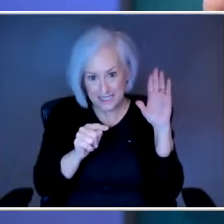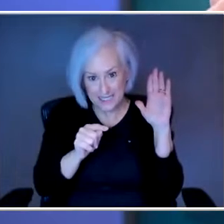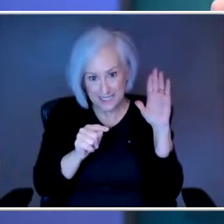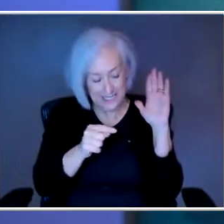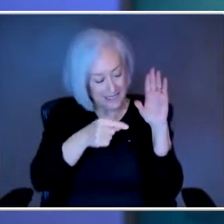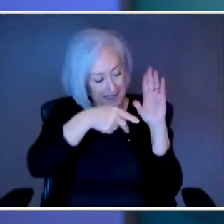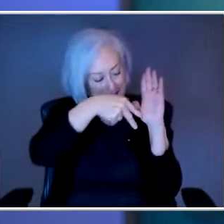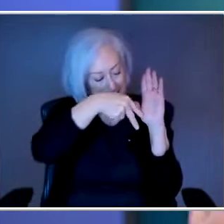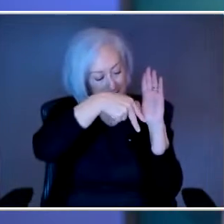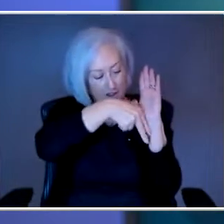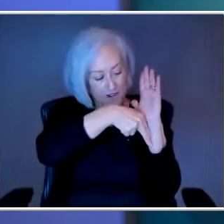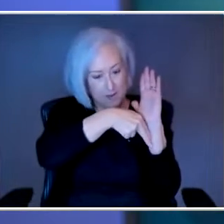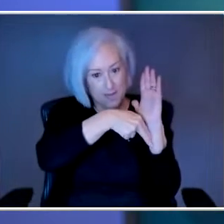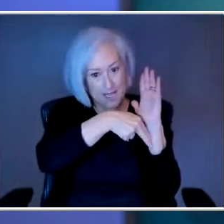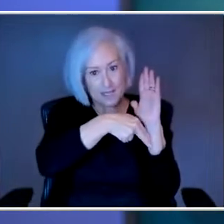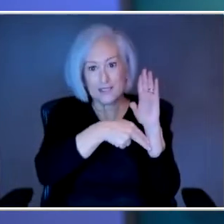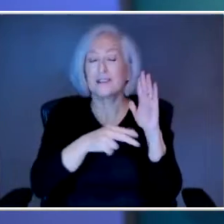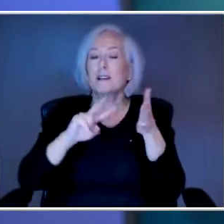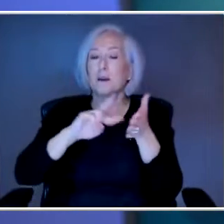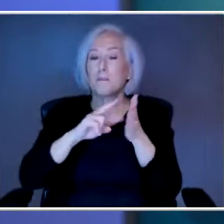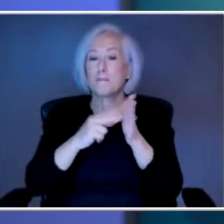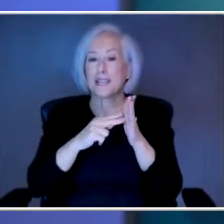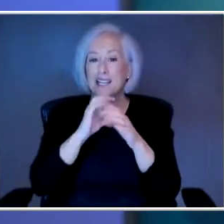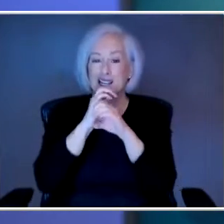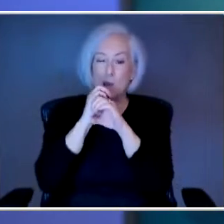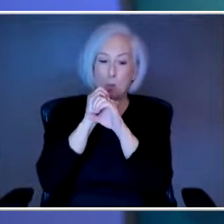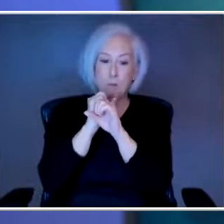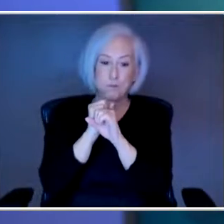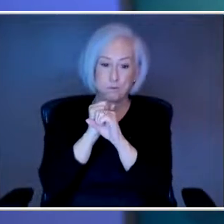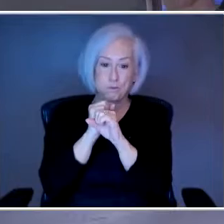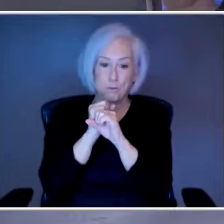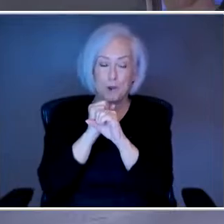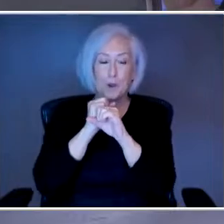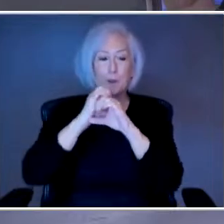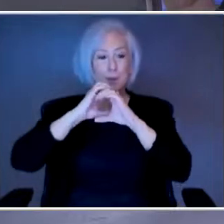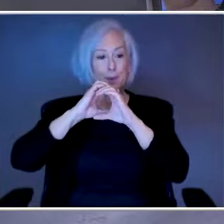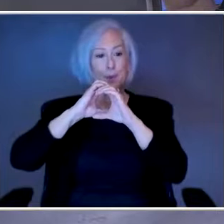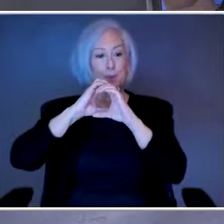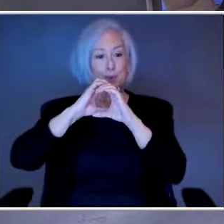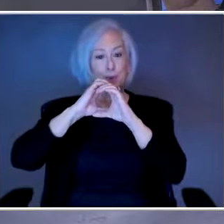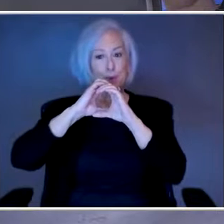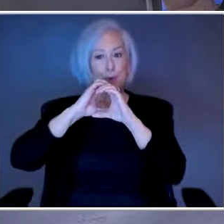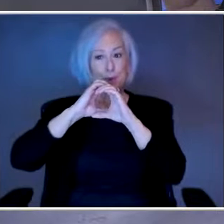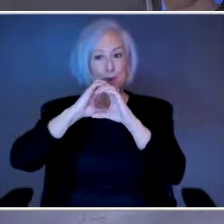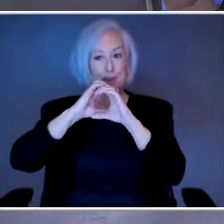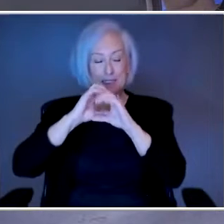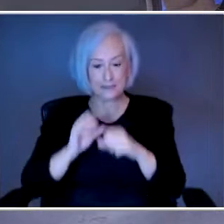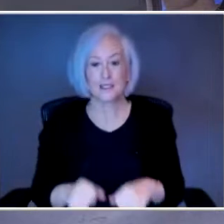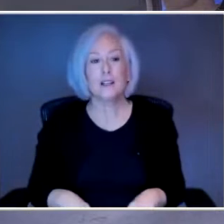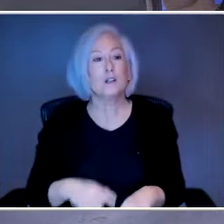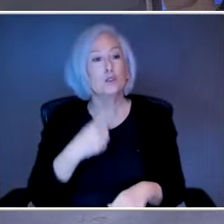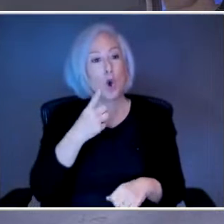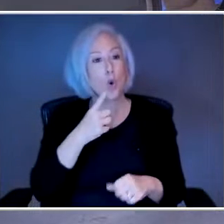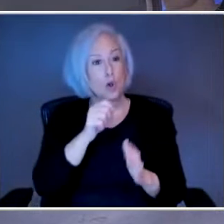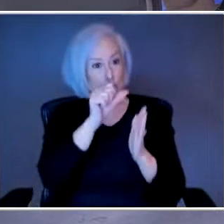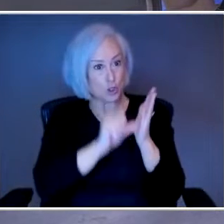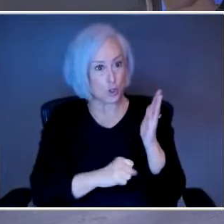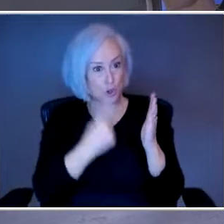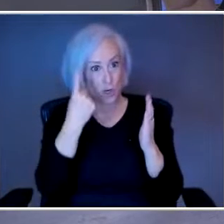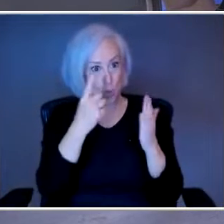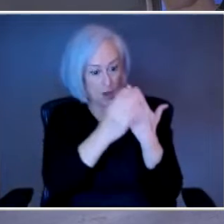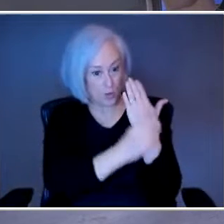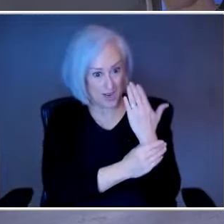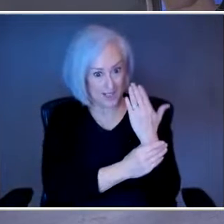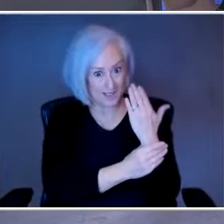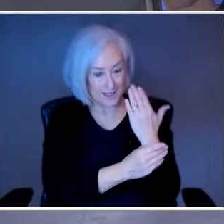increasing the volume of that tunnel and letting that nerve breathe, so to speak. So, Lauren, you had surgery on one wrist, then you recovered, then you went back in to